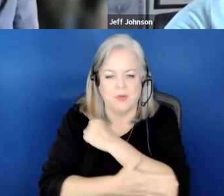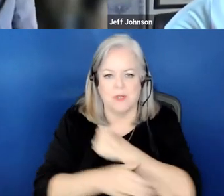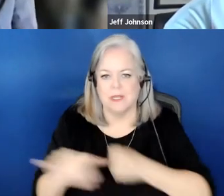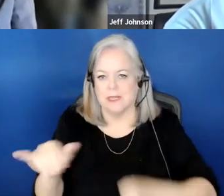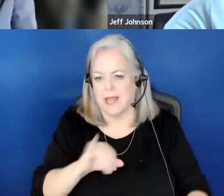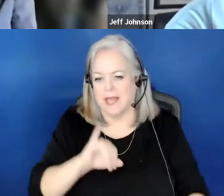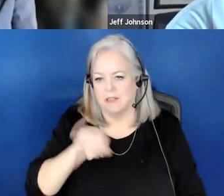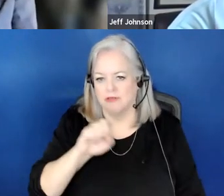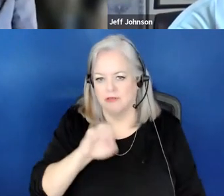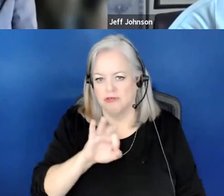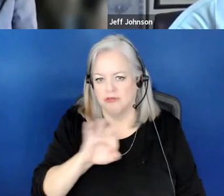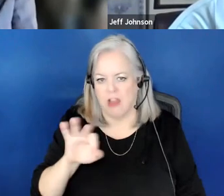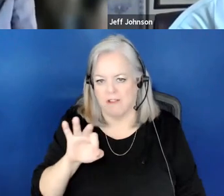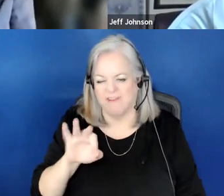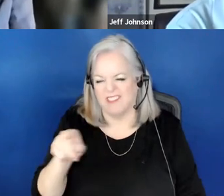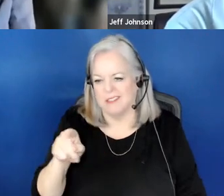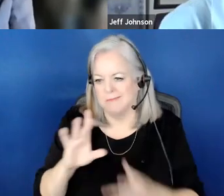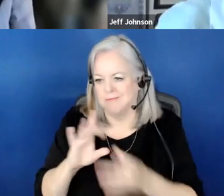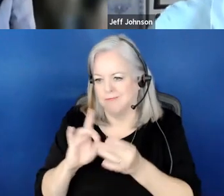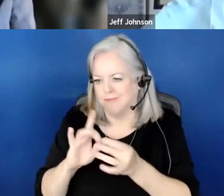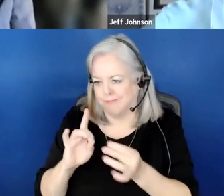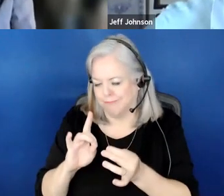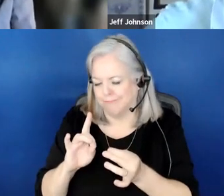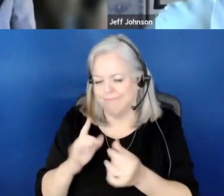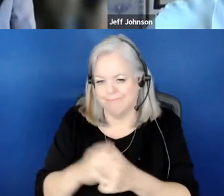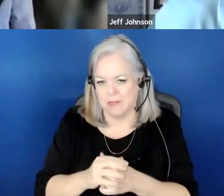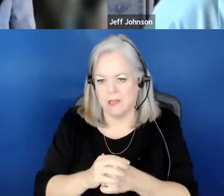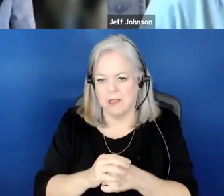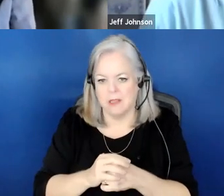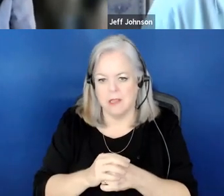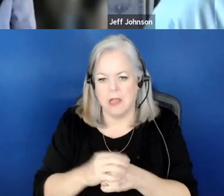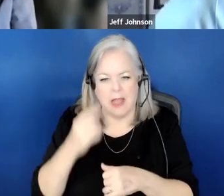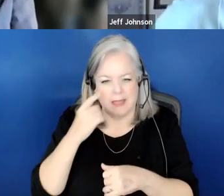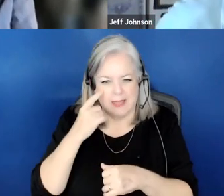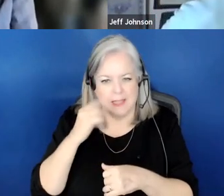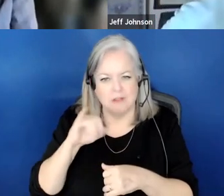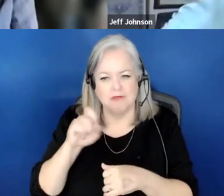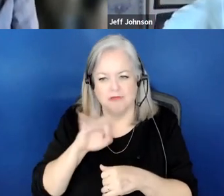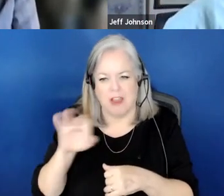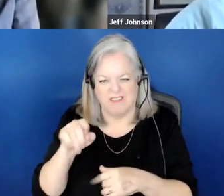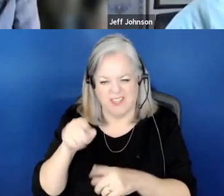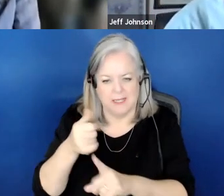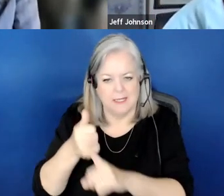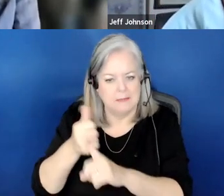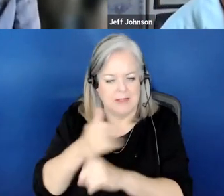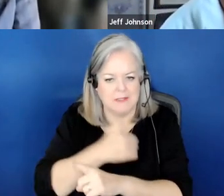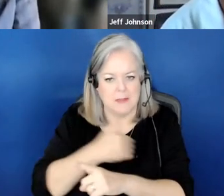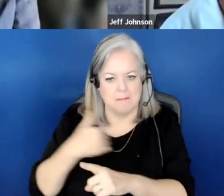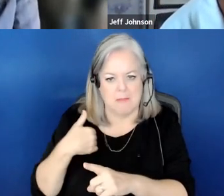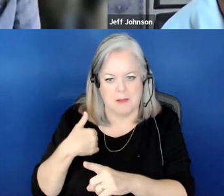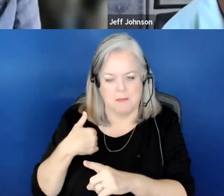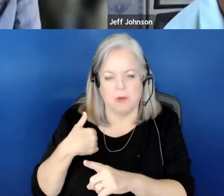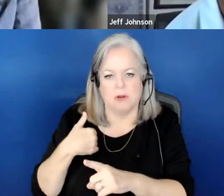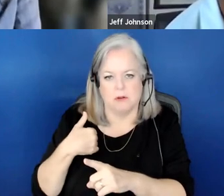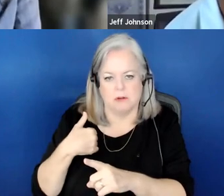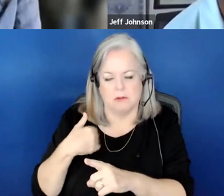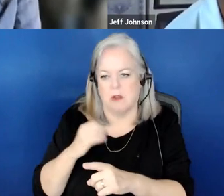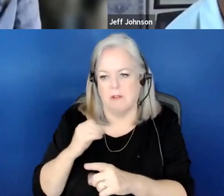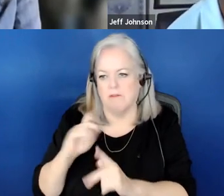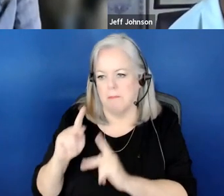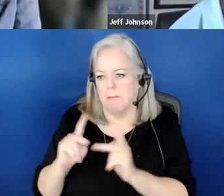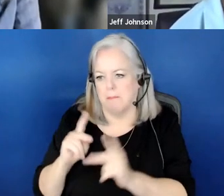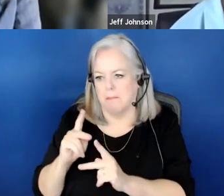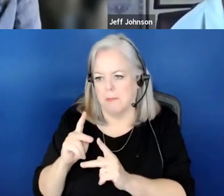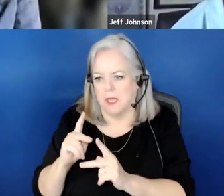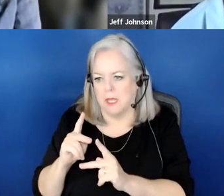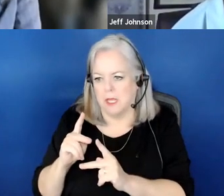has talked about and I think Jeff is a member of people first in